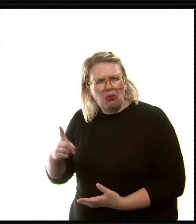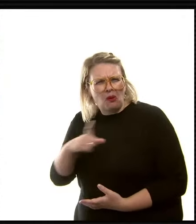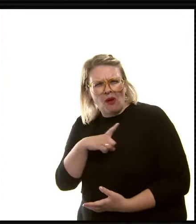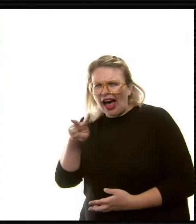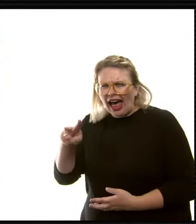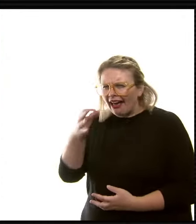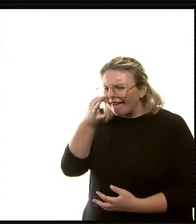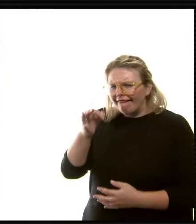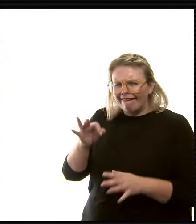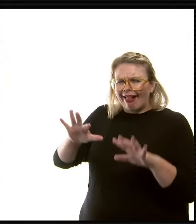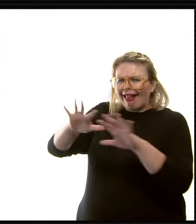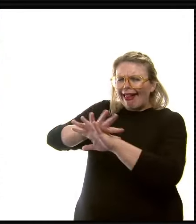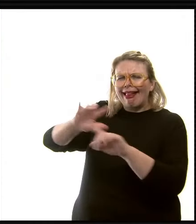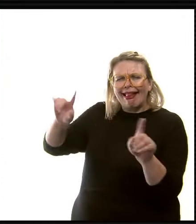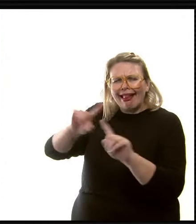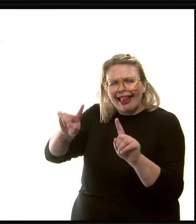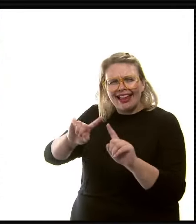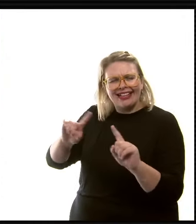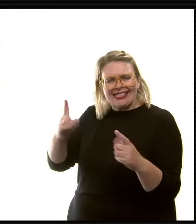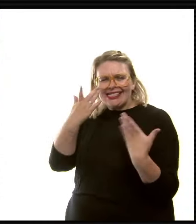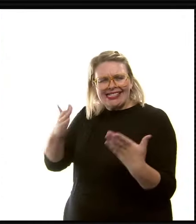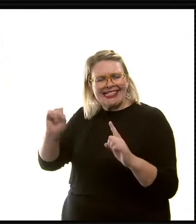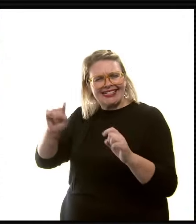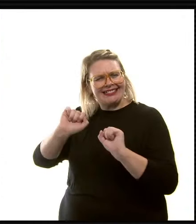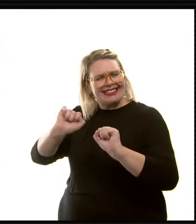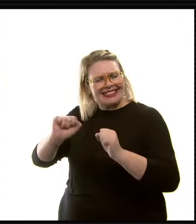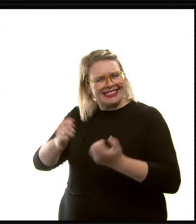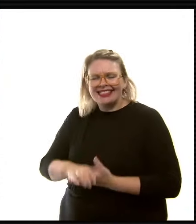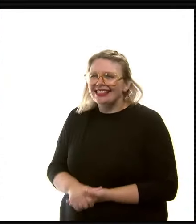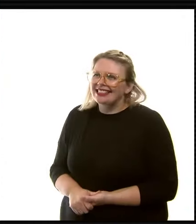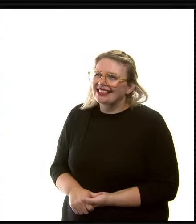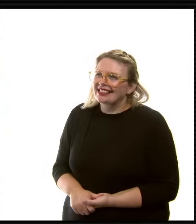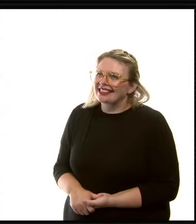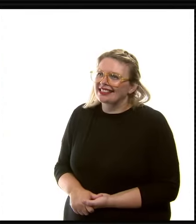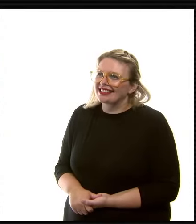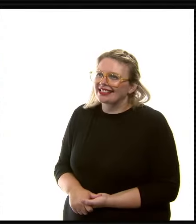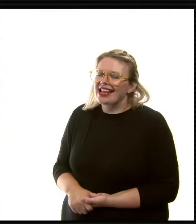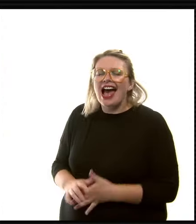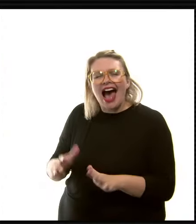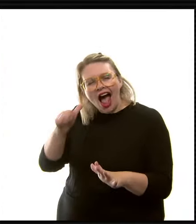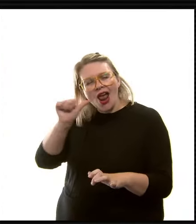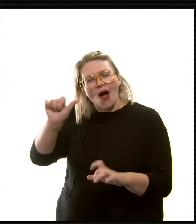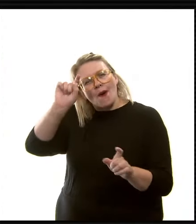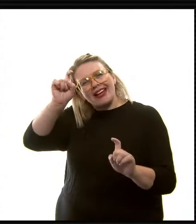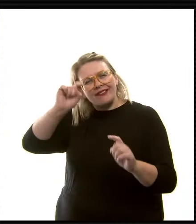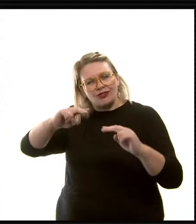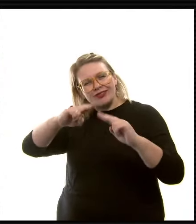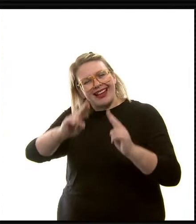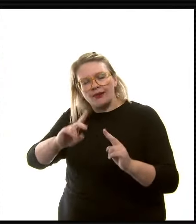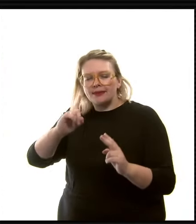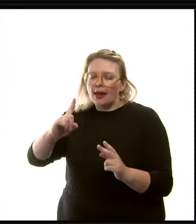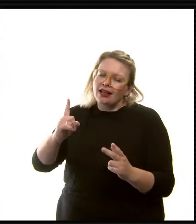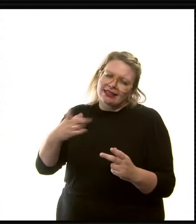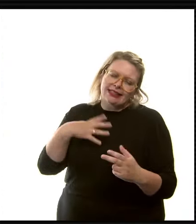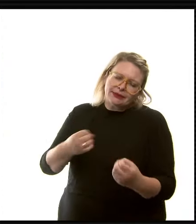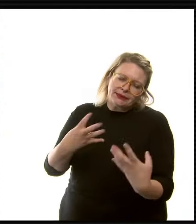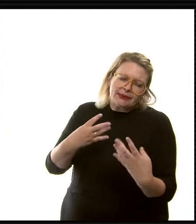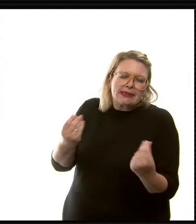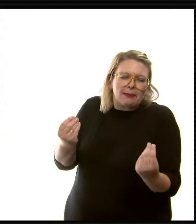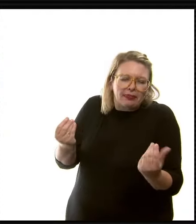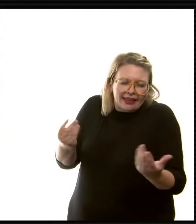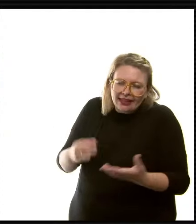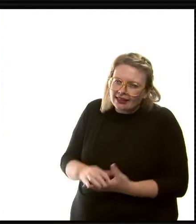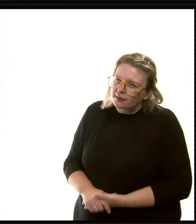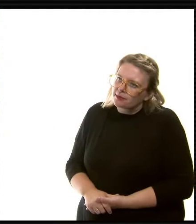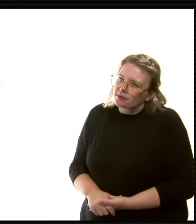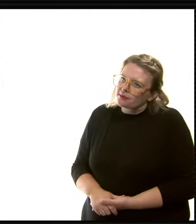and disguise some of the Lego Star Wars sets that you're working on in Innovation House. I get it, but come on, guys, you've got to give us something. You want to see? Shall we? Yes.